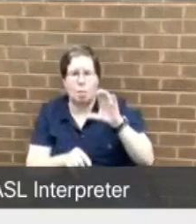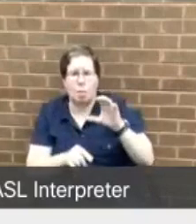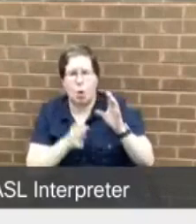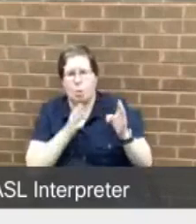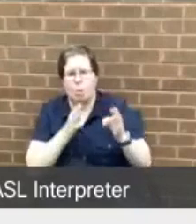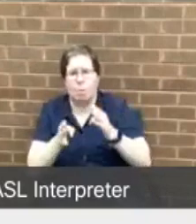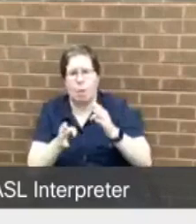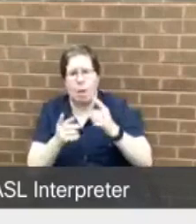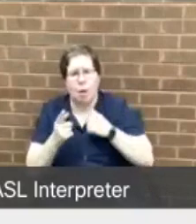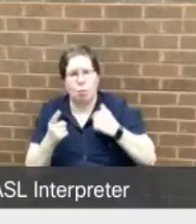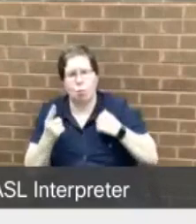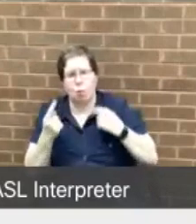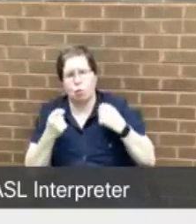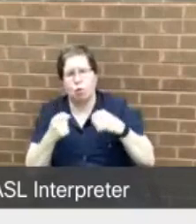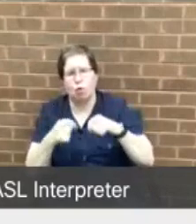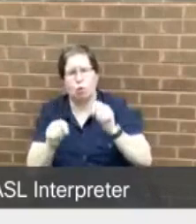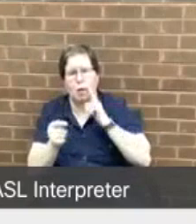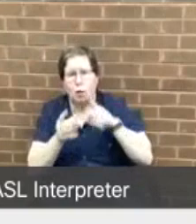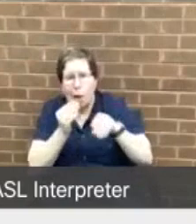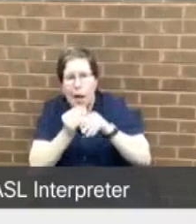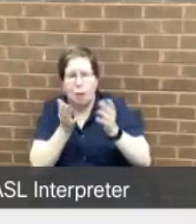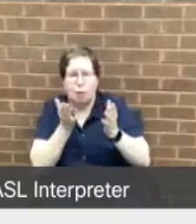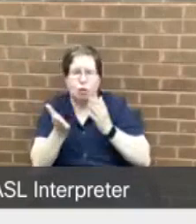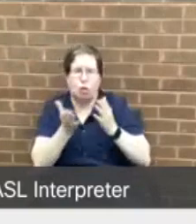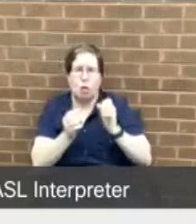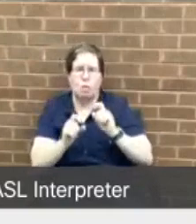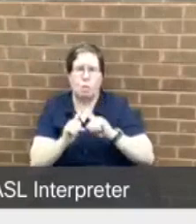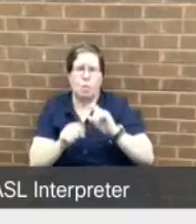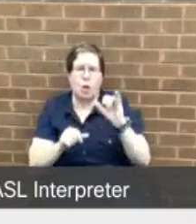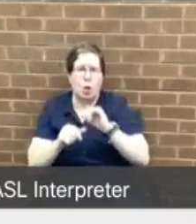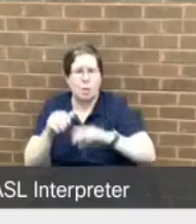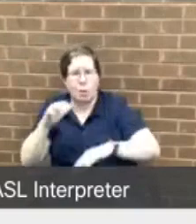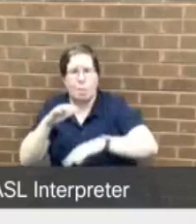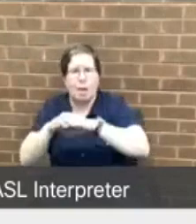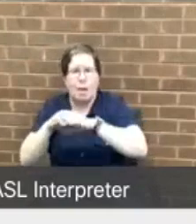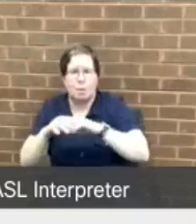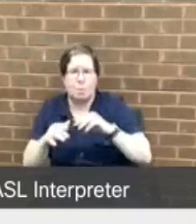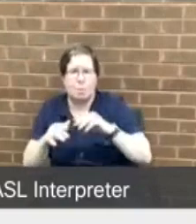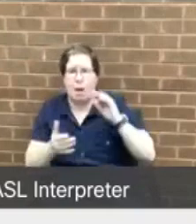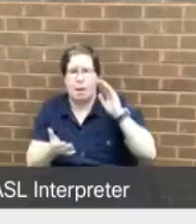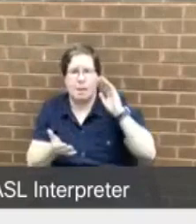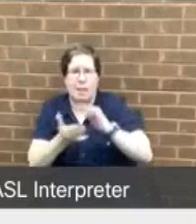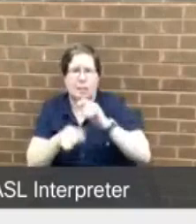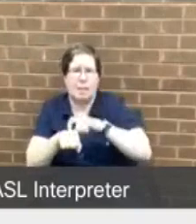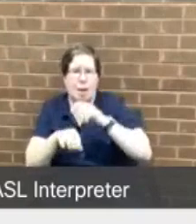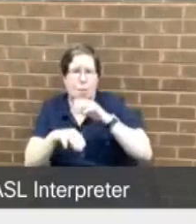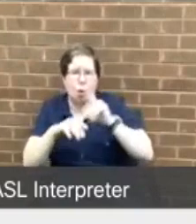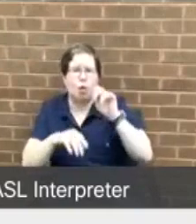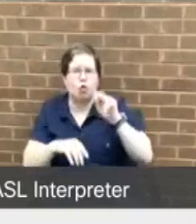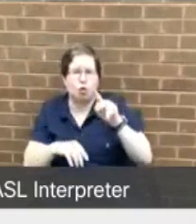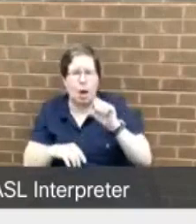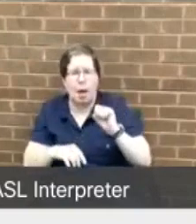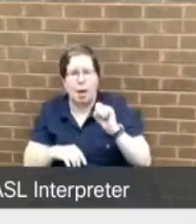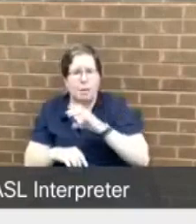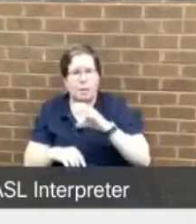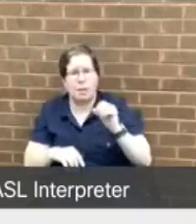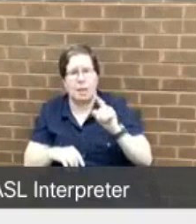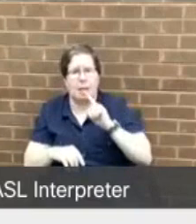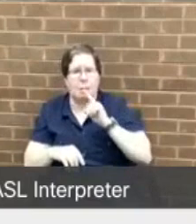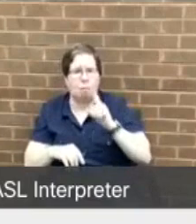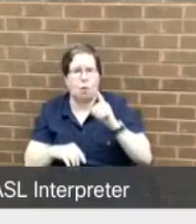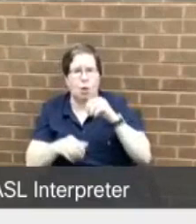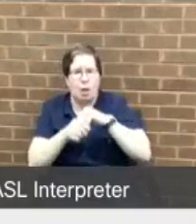and opportunities to one, add service, but also kind of maximize our track times and look at other infrastructure investments that we